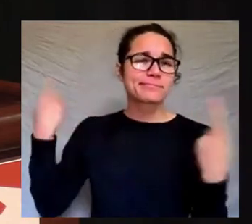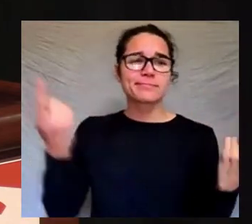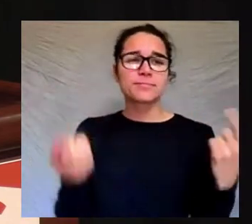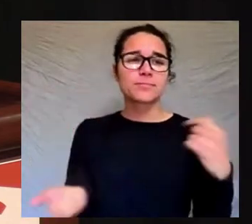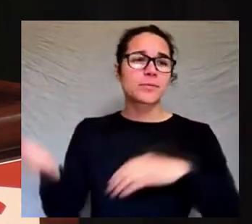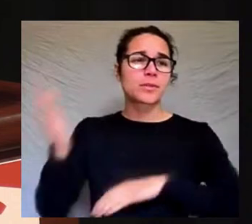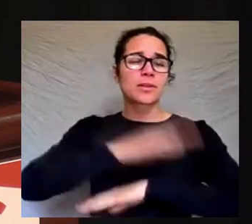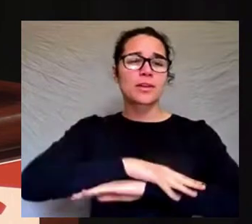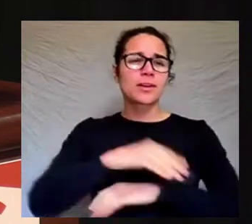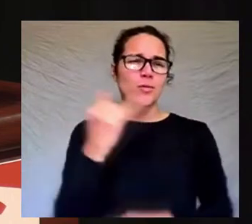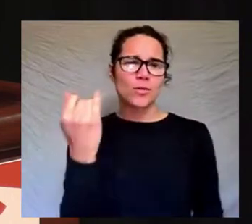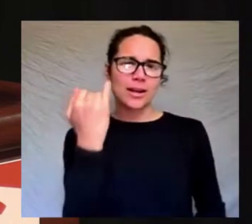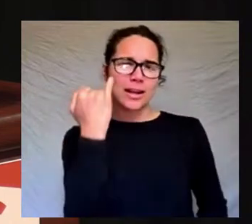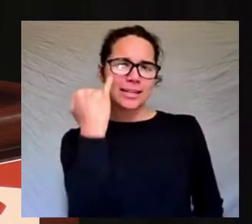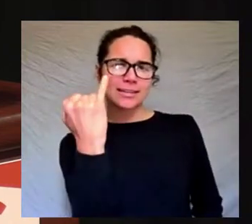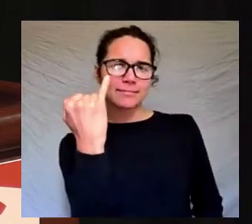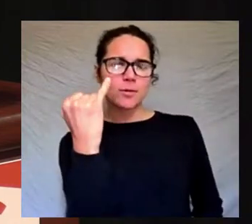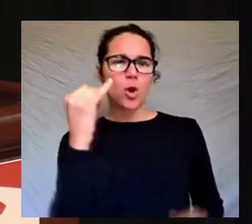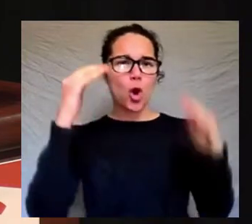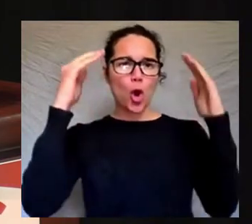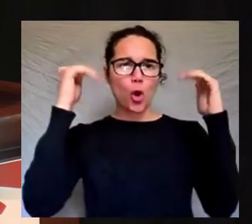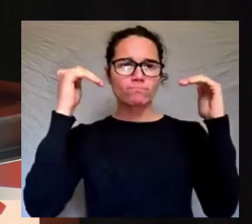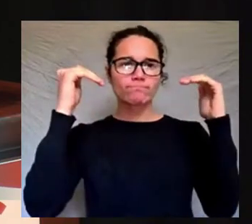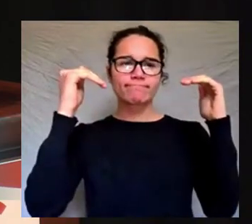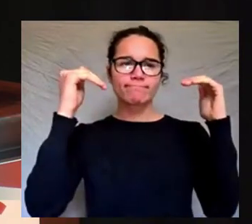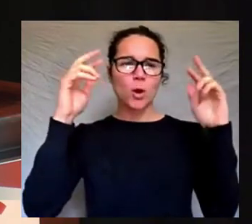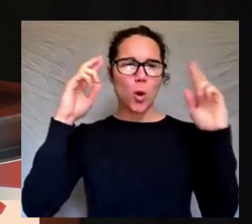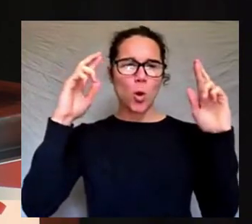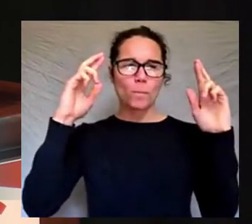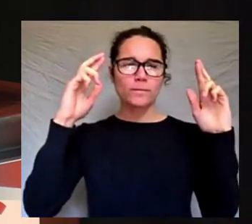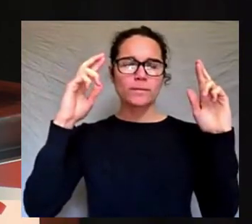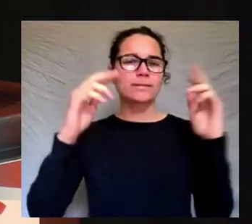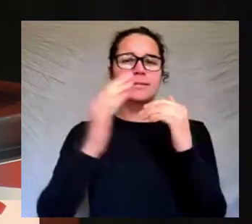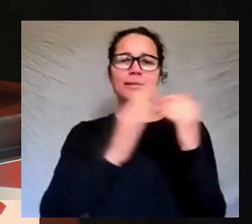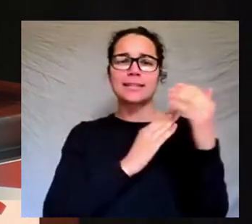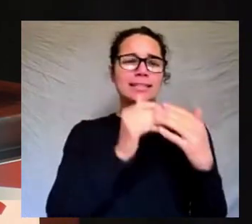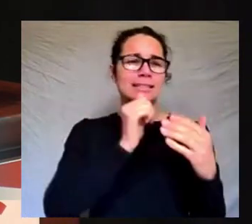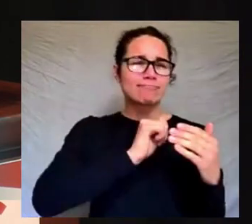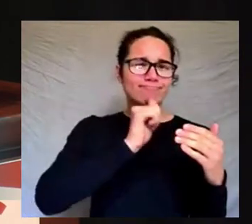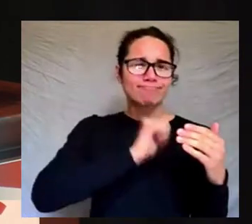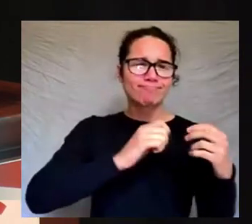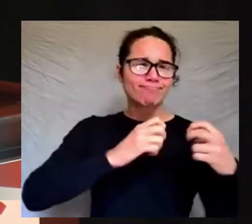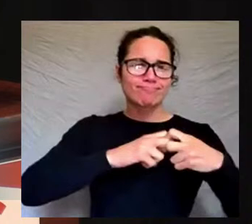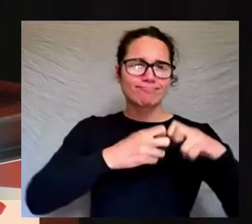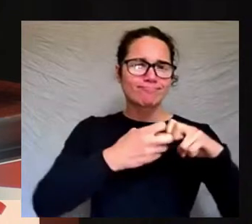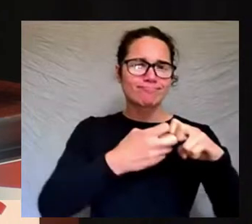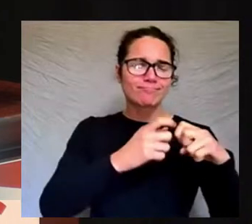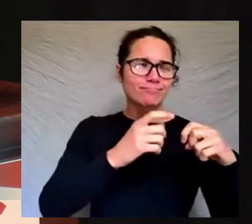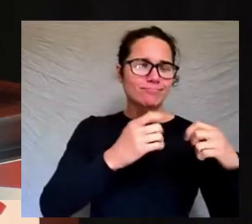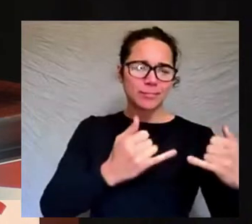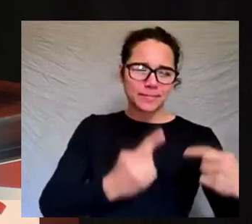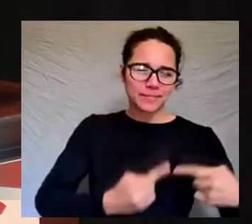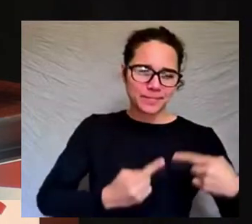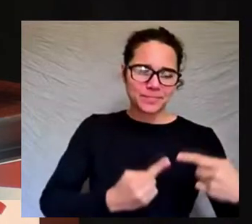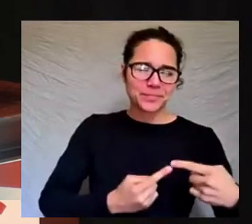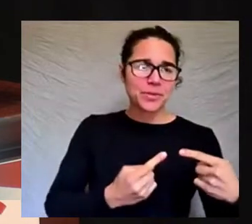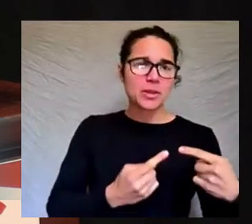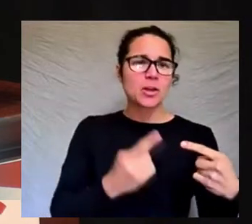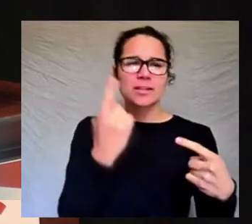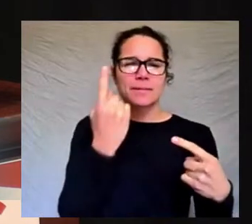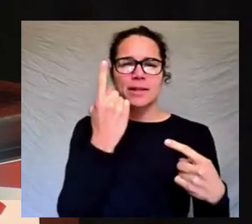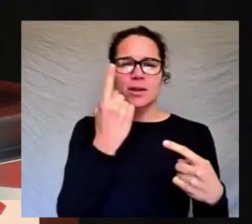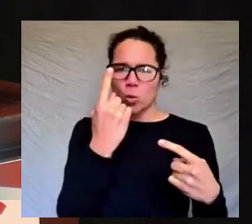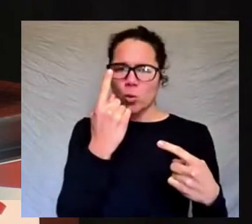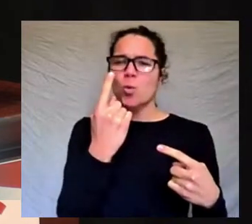of hope, even despite the difficulties we're in. And what particularly struck me about this conversation is hope that